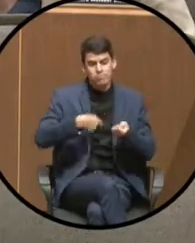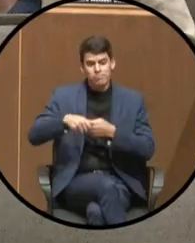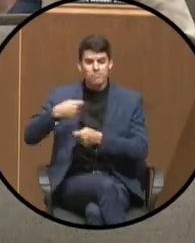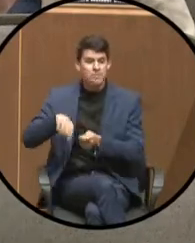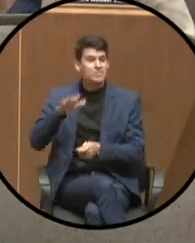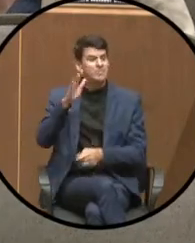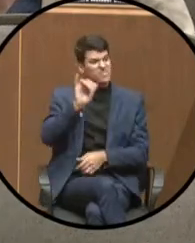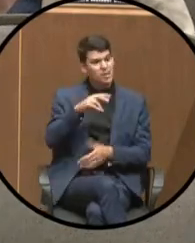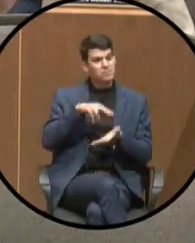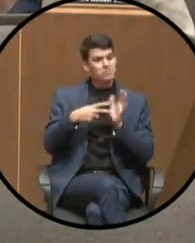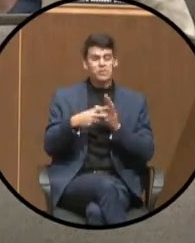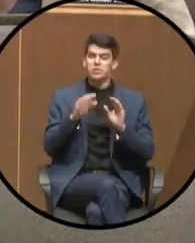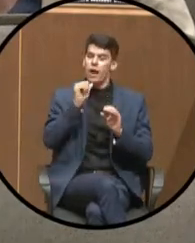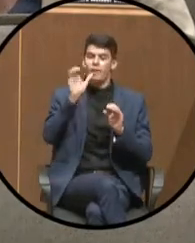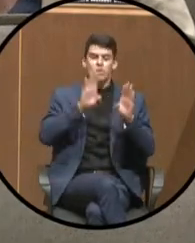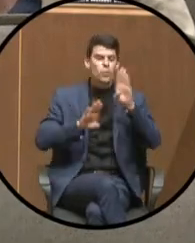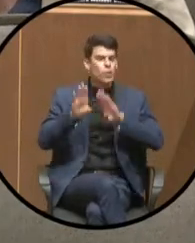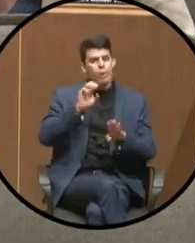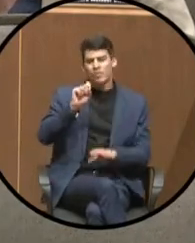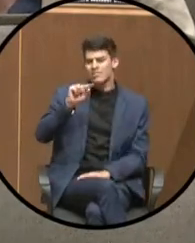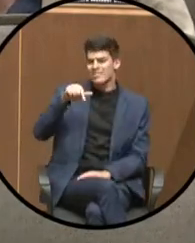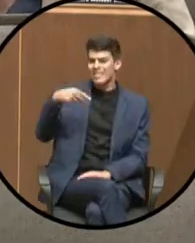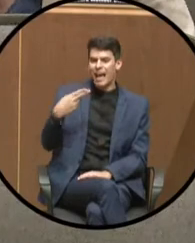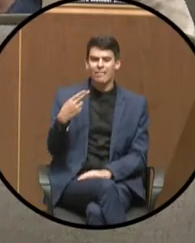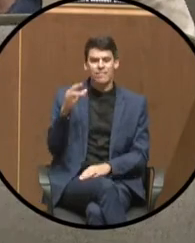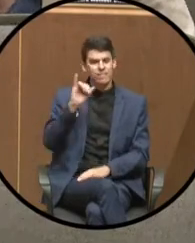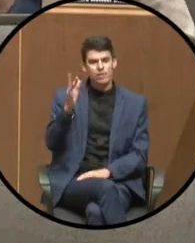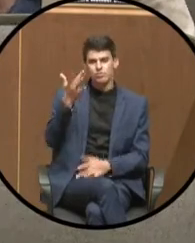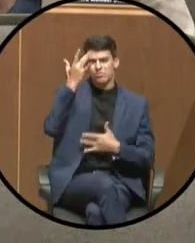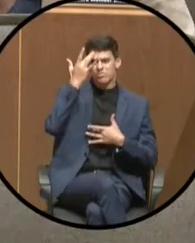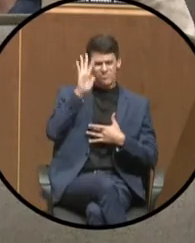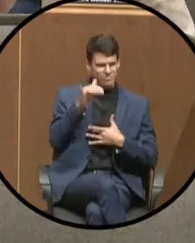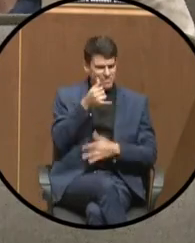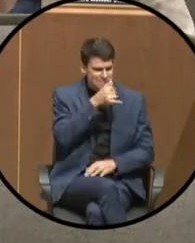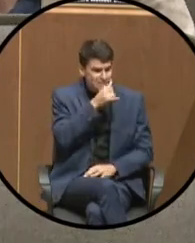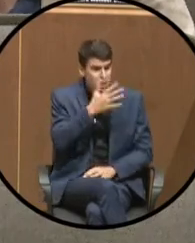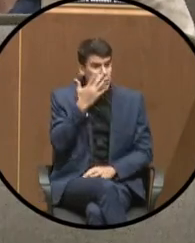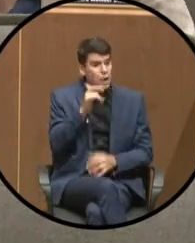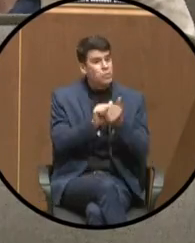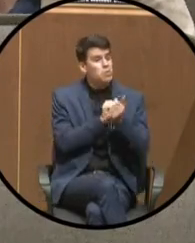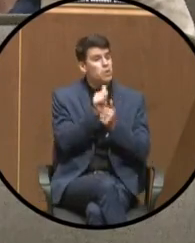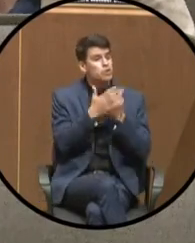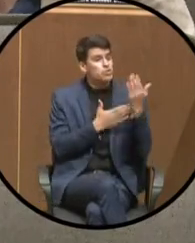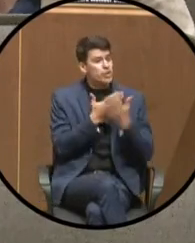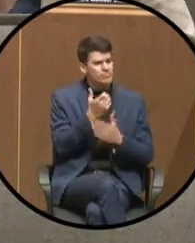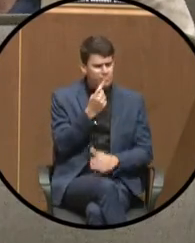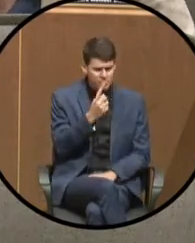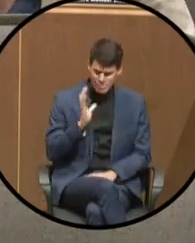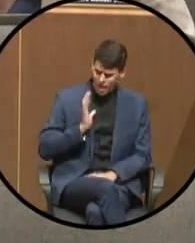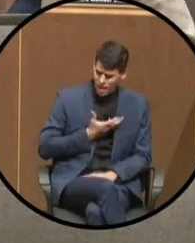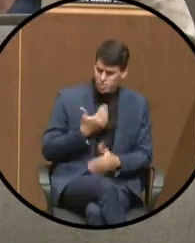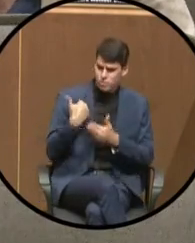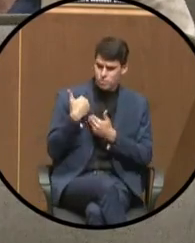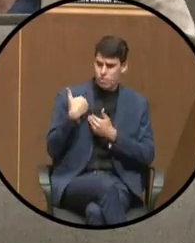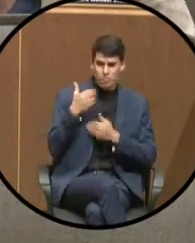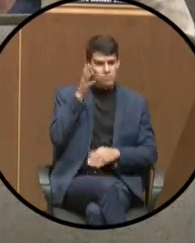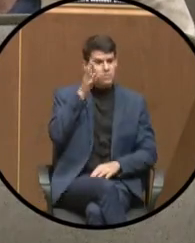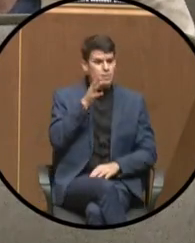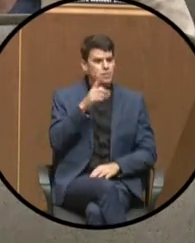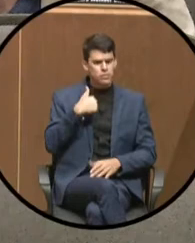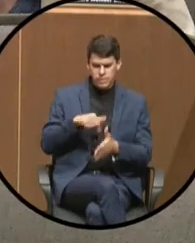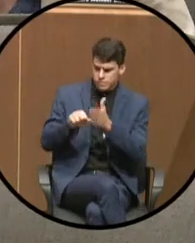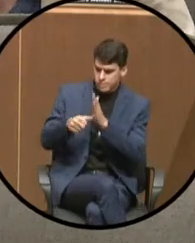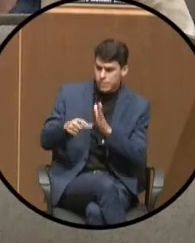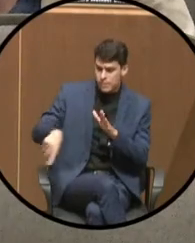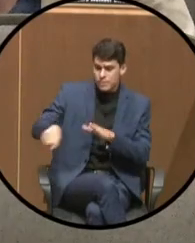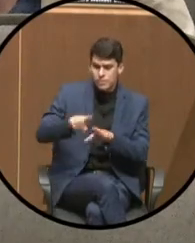infection. That's ridiculous. It's like washing your hands. These are our jobs as parents, and we need to impress that upon our children. If